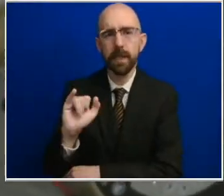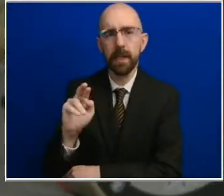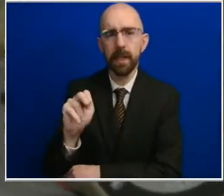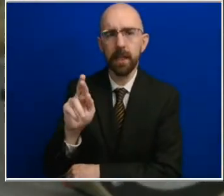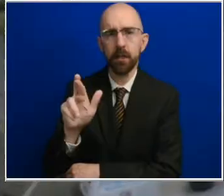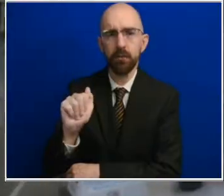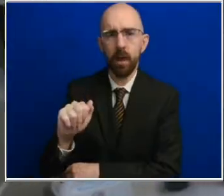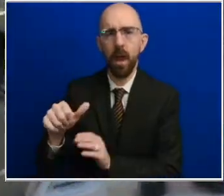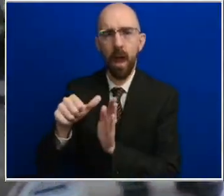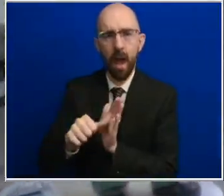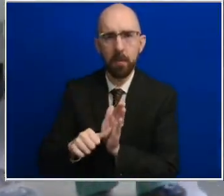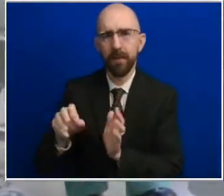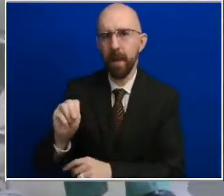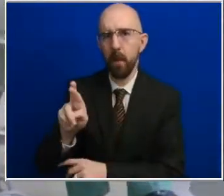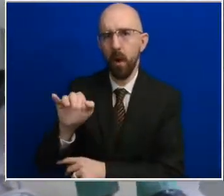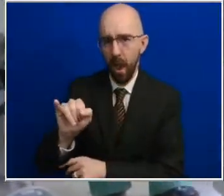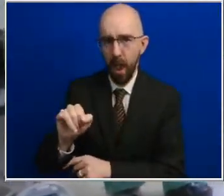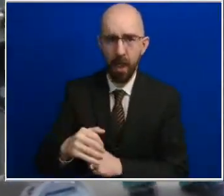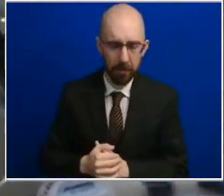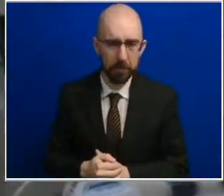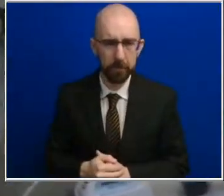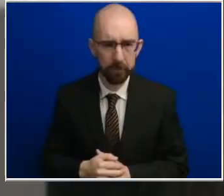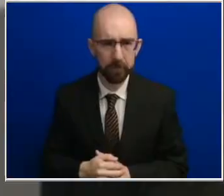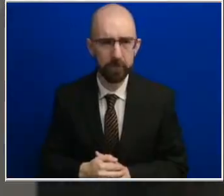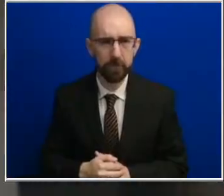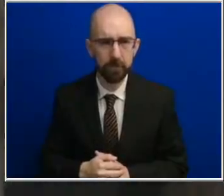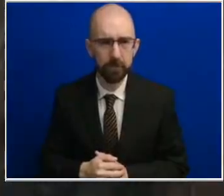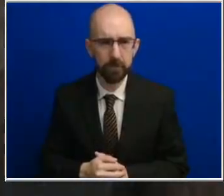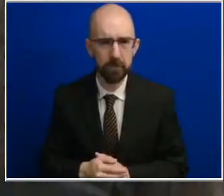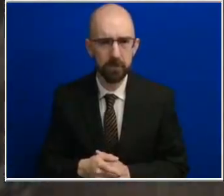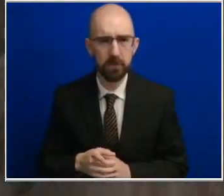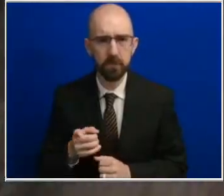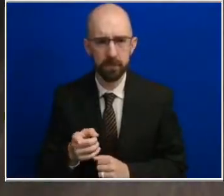MRI. I'm going to get the circuit.